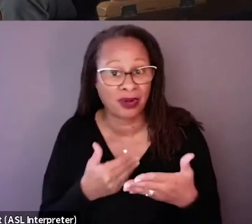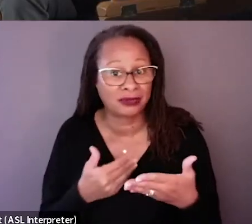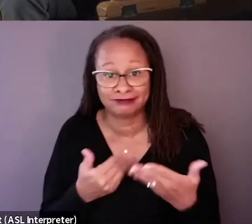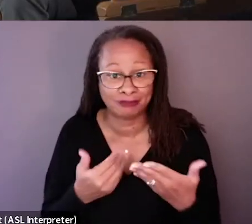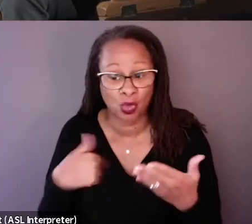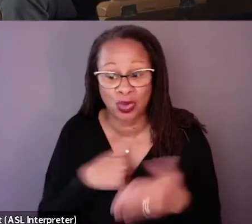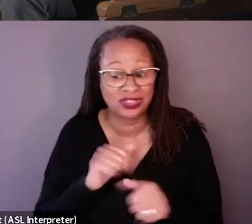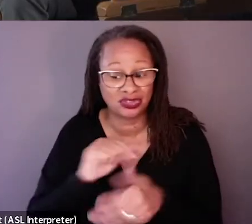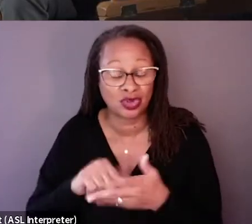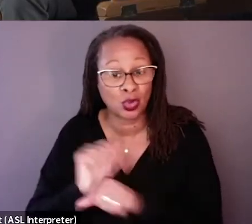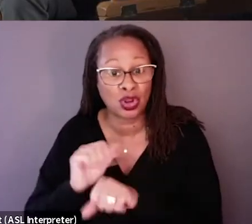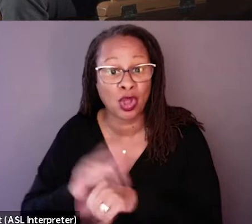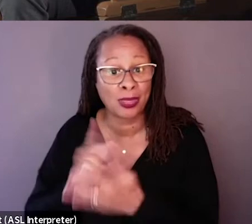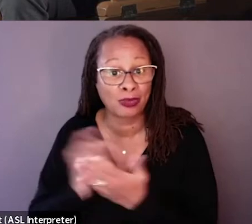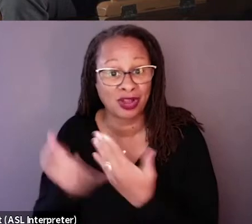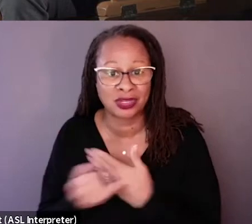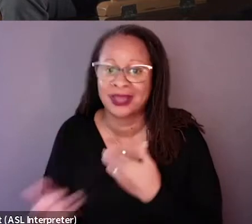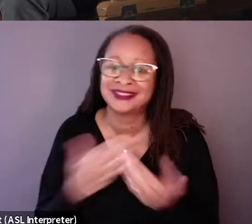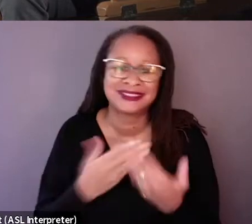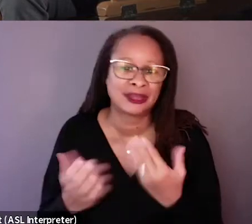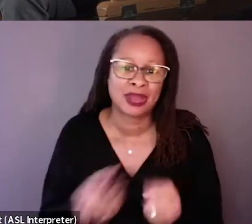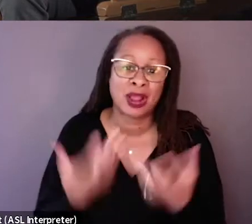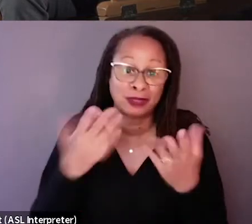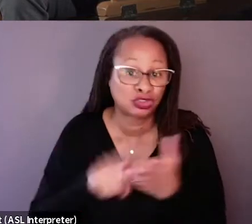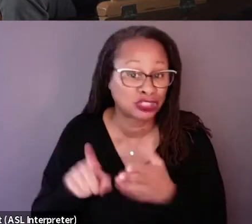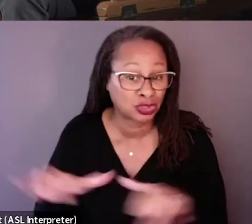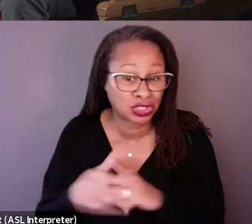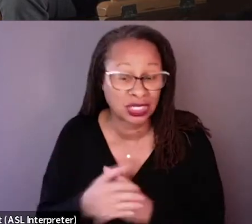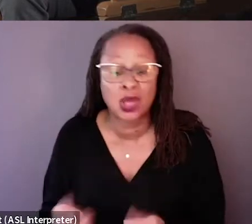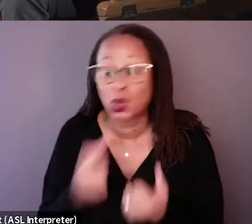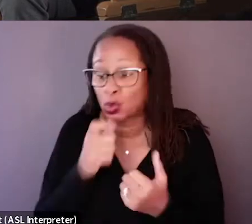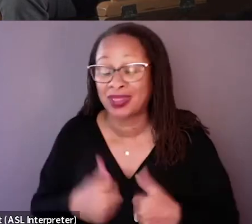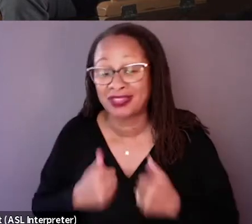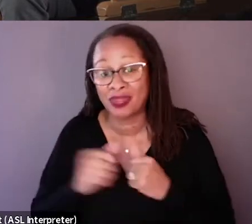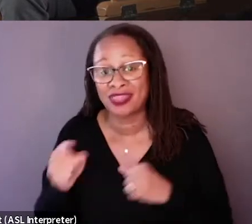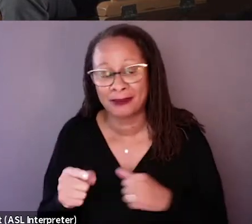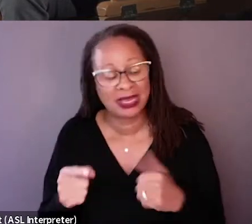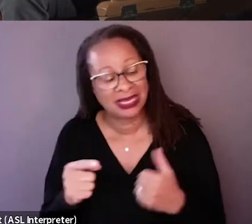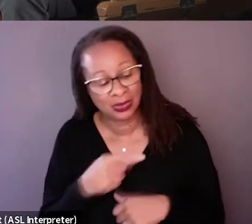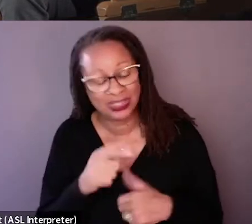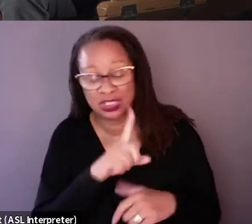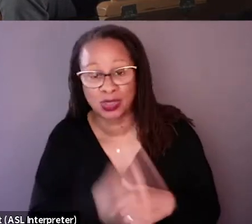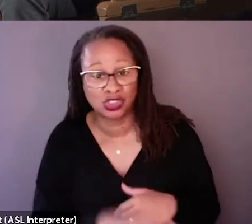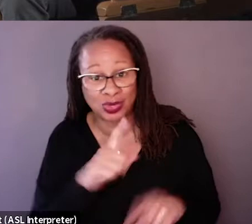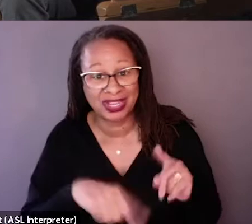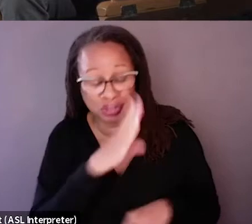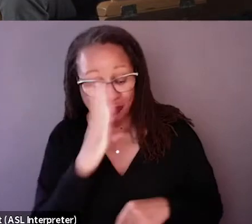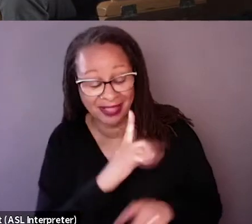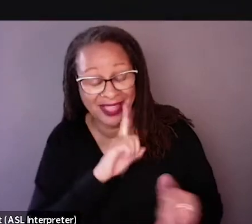And no matter how much research we did, no matter how many people we talked to who knew them, who lived with them, there was still those questions that we could never directly ask